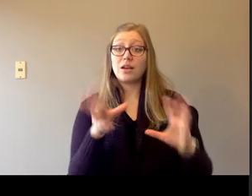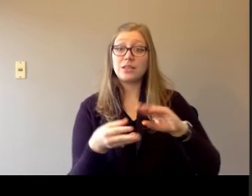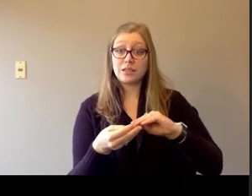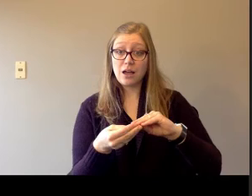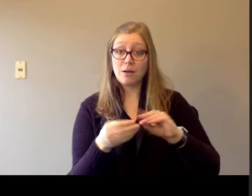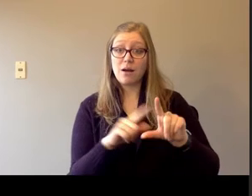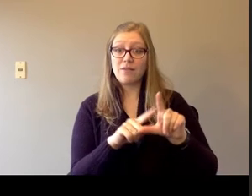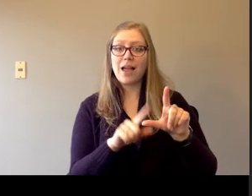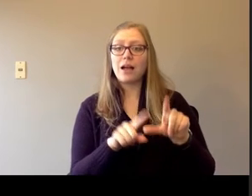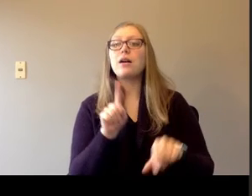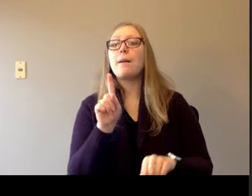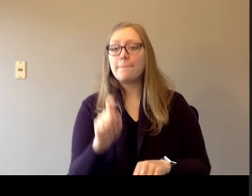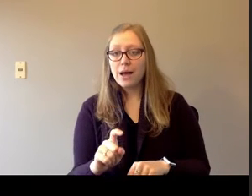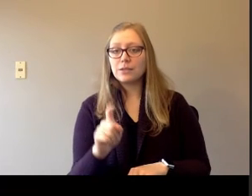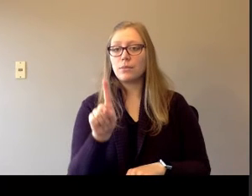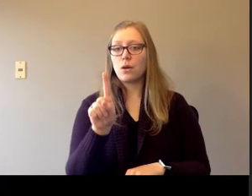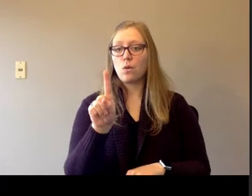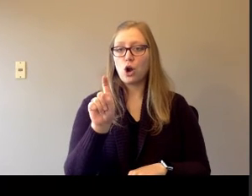180 degrees.